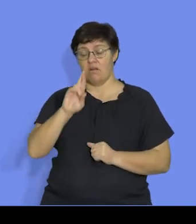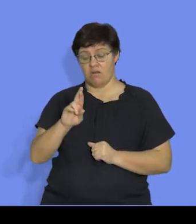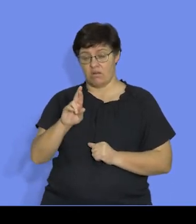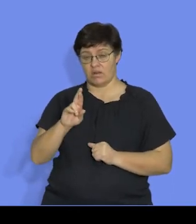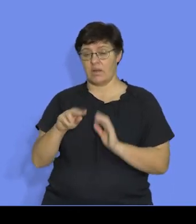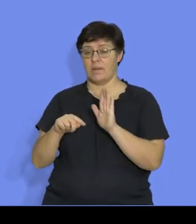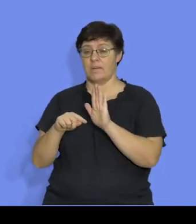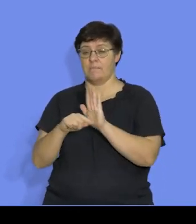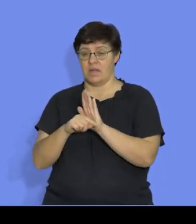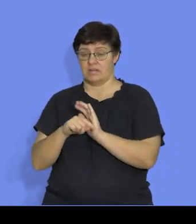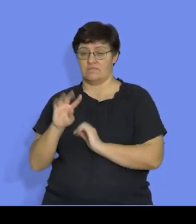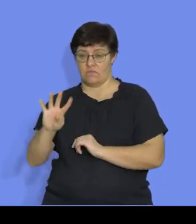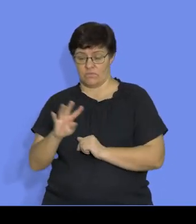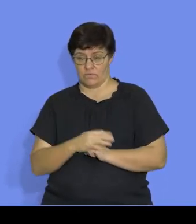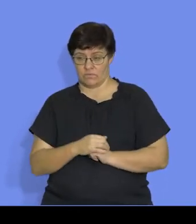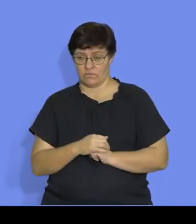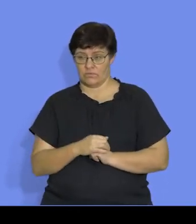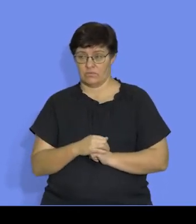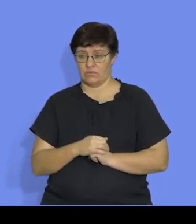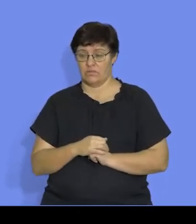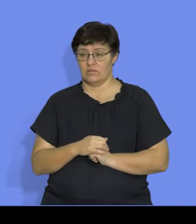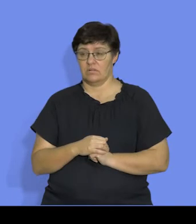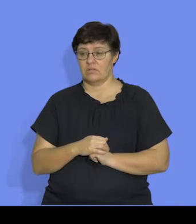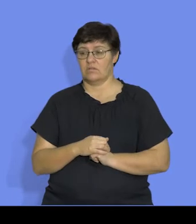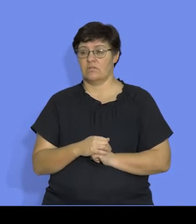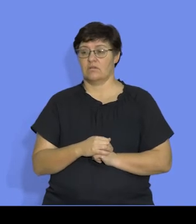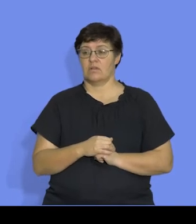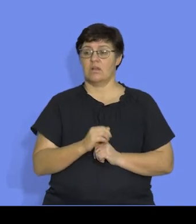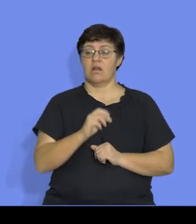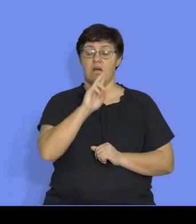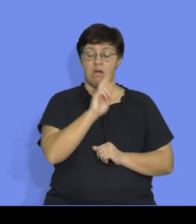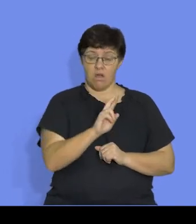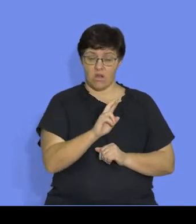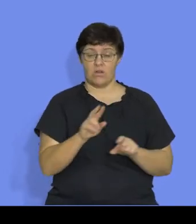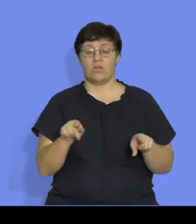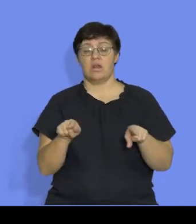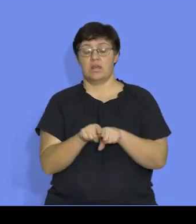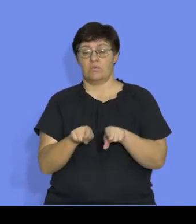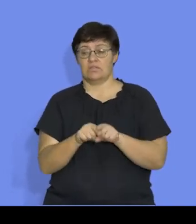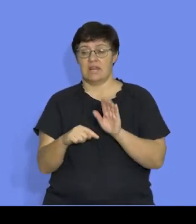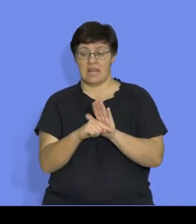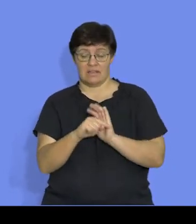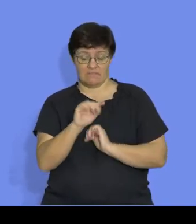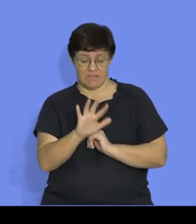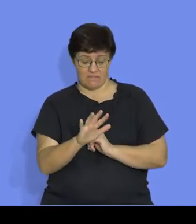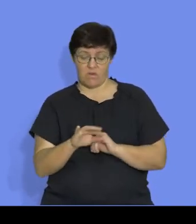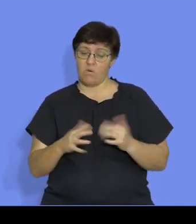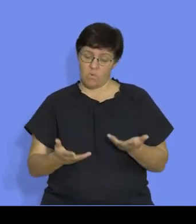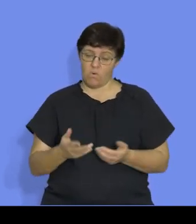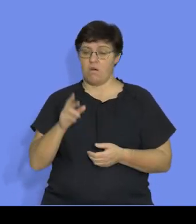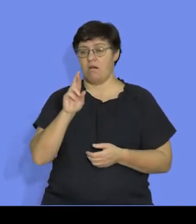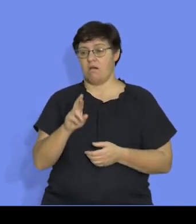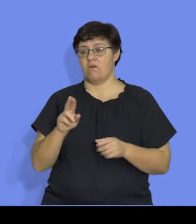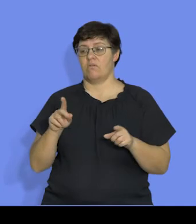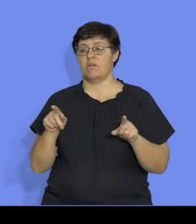R minus 4. So this means that R will be equal to negative 5 or